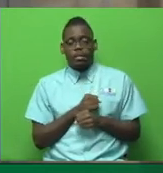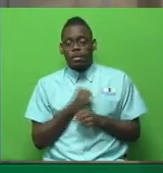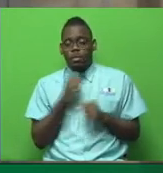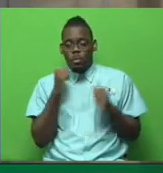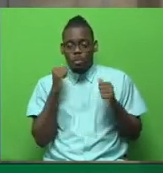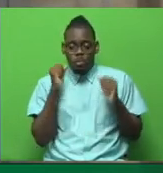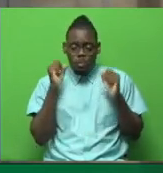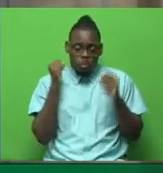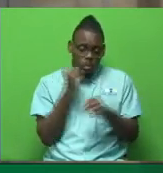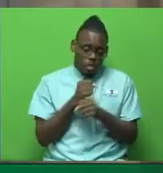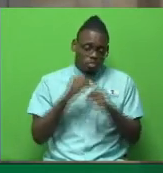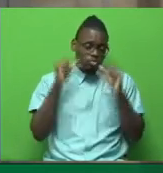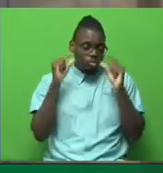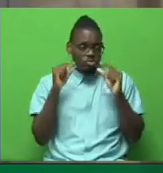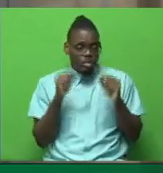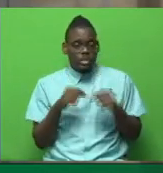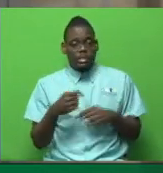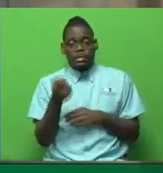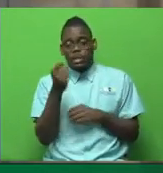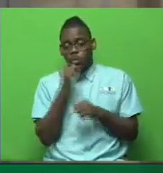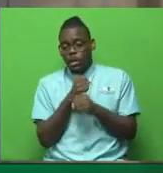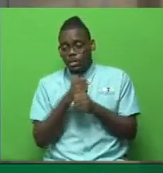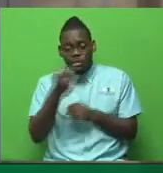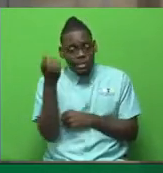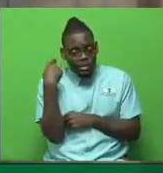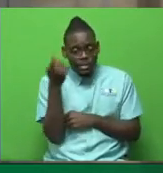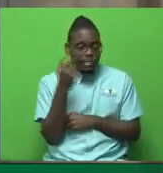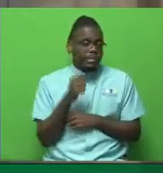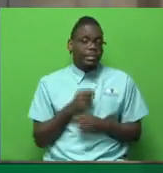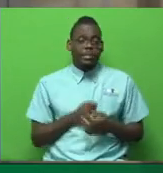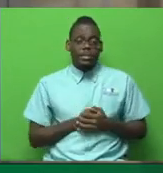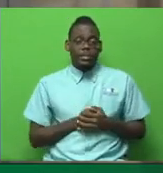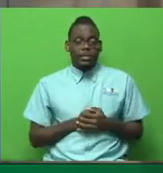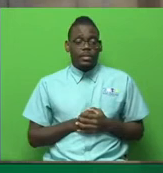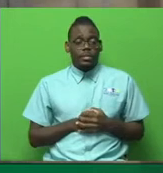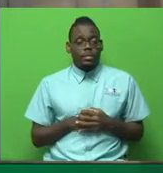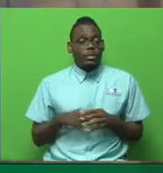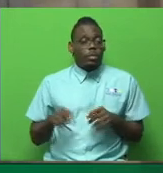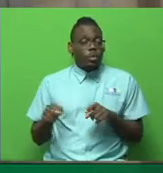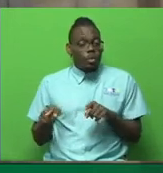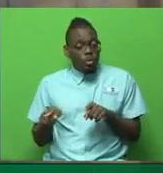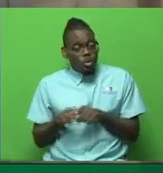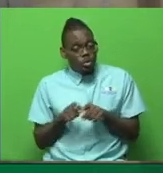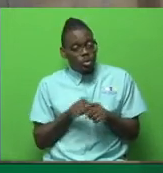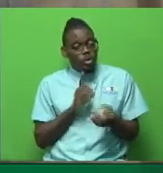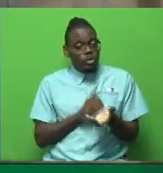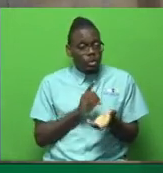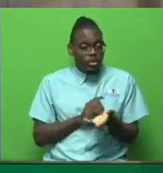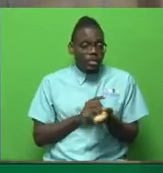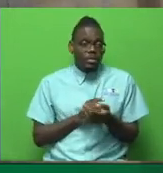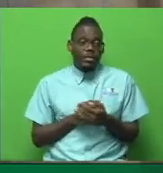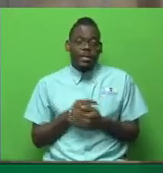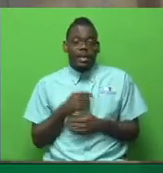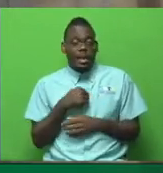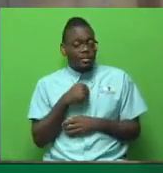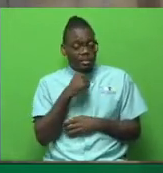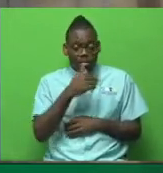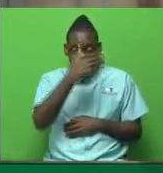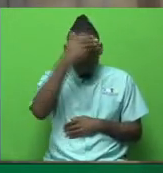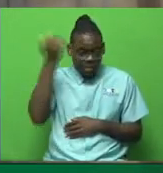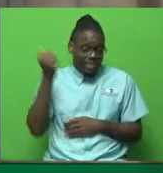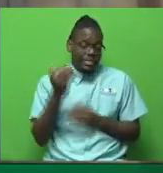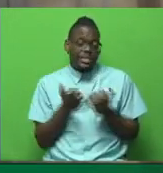taxis and yes in our health institutions we must never forget their service in Trinidad and Tobago and their fellow